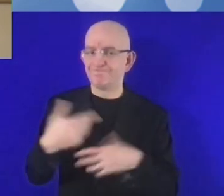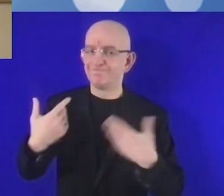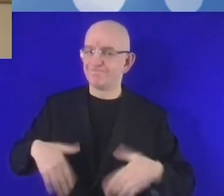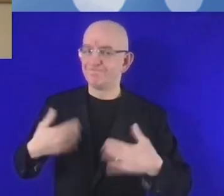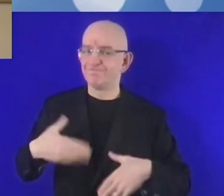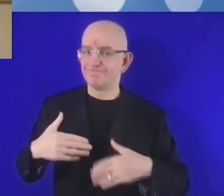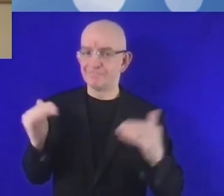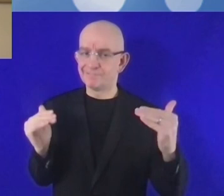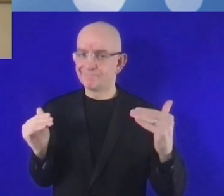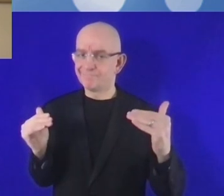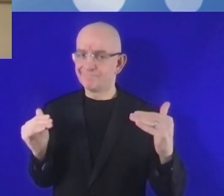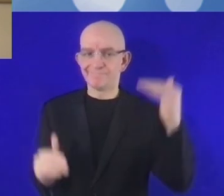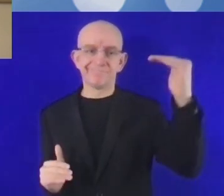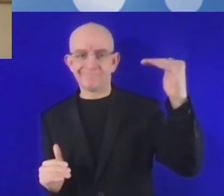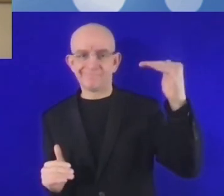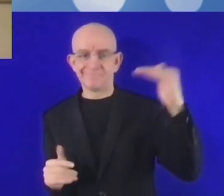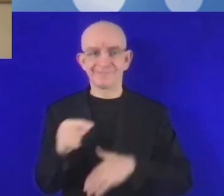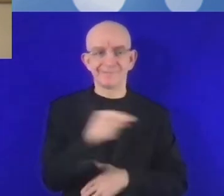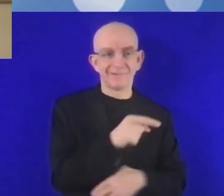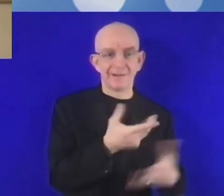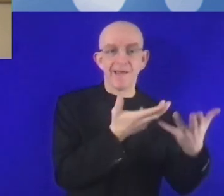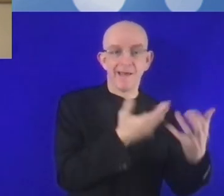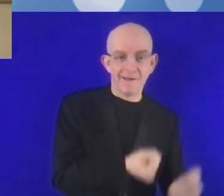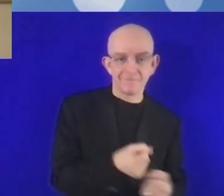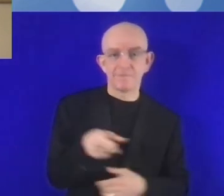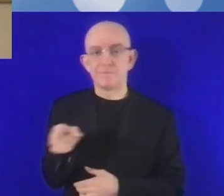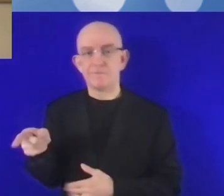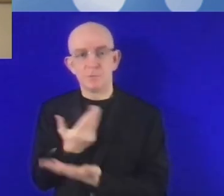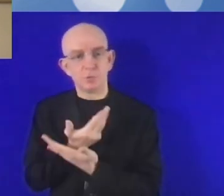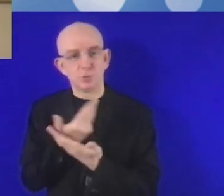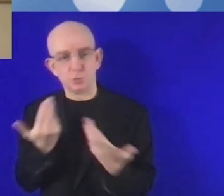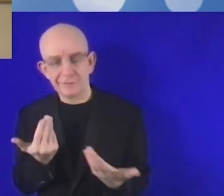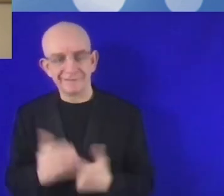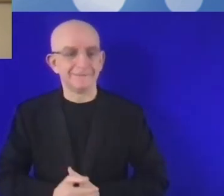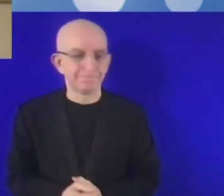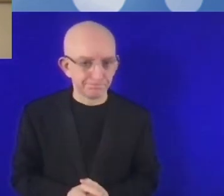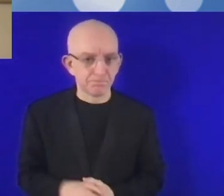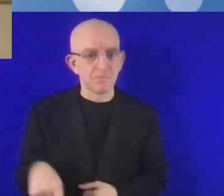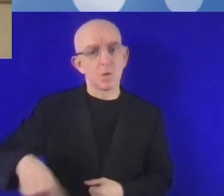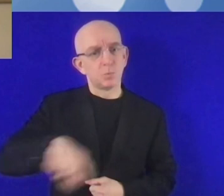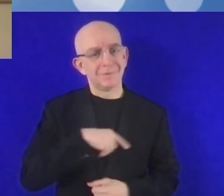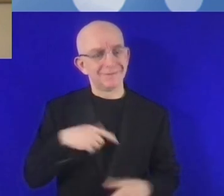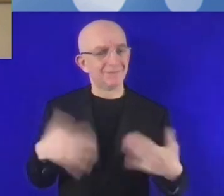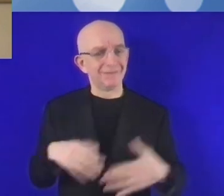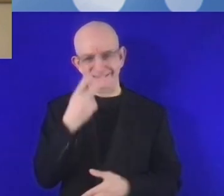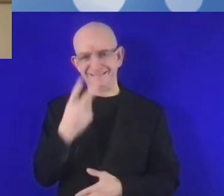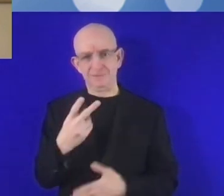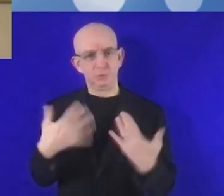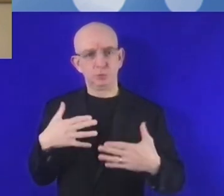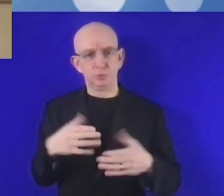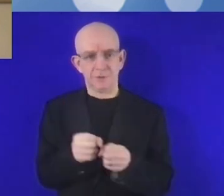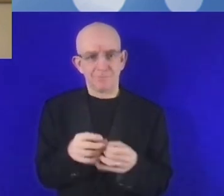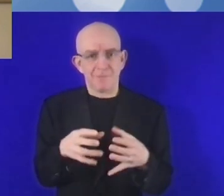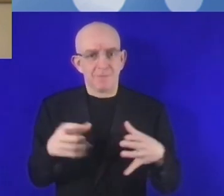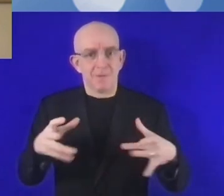for those who have, in terms of data usage across, and in some markets, you know, our data traffic is about 170%